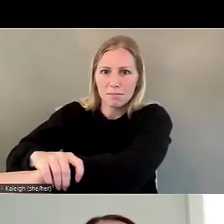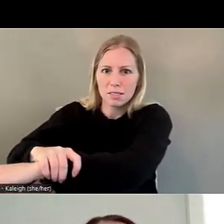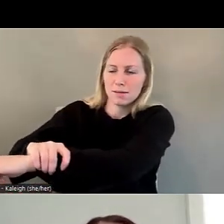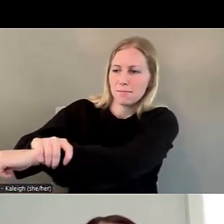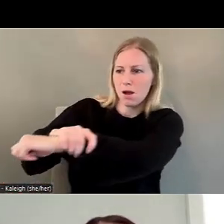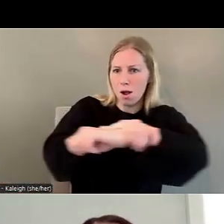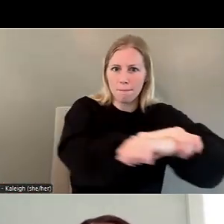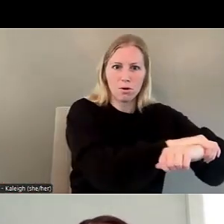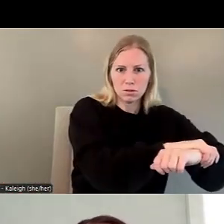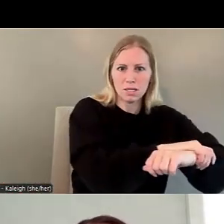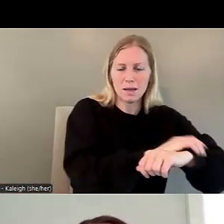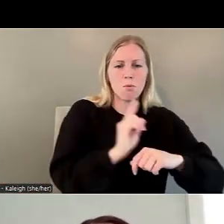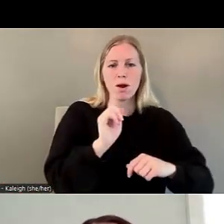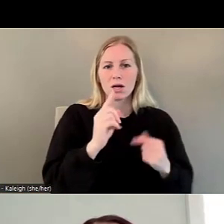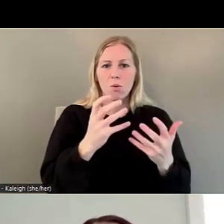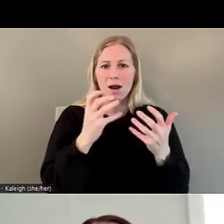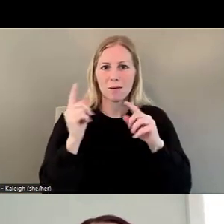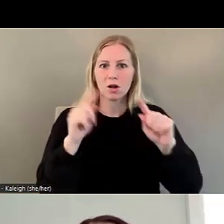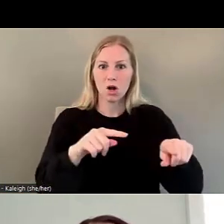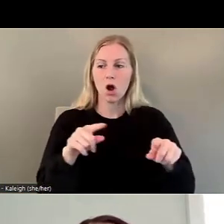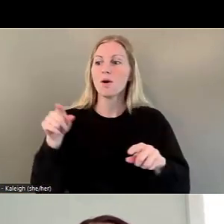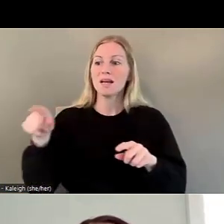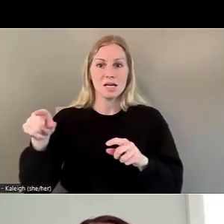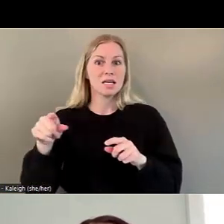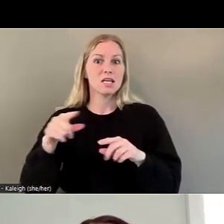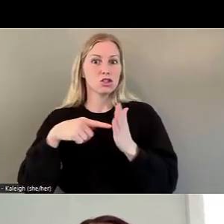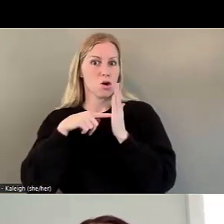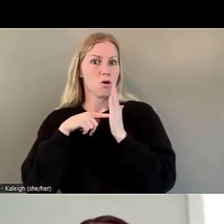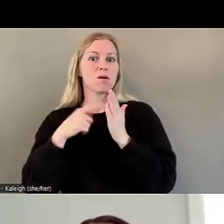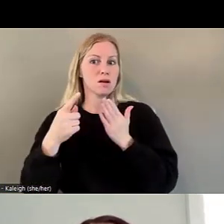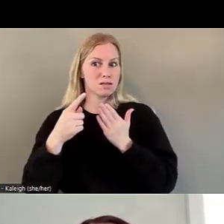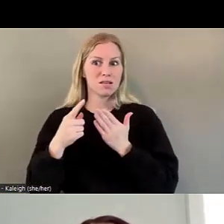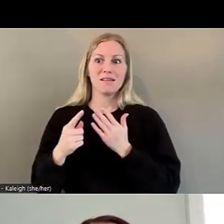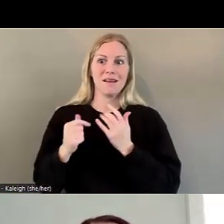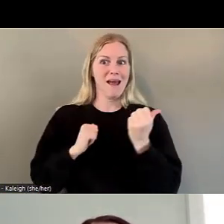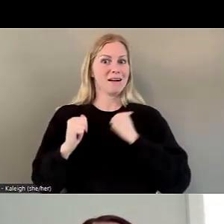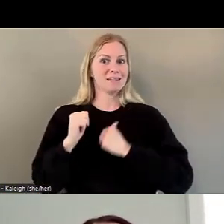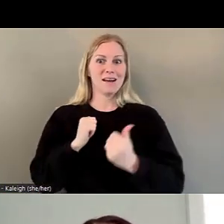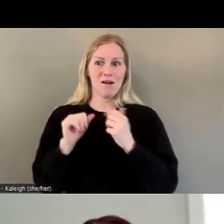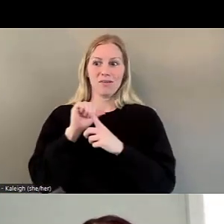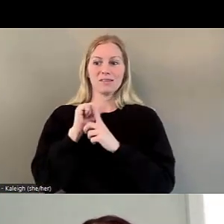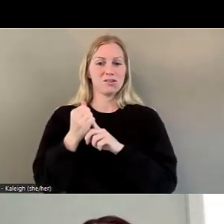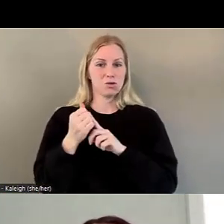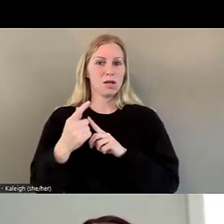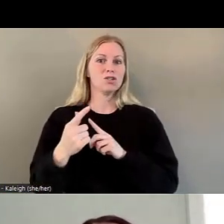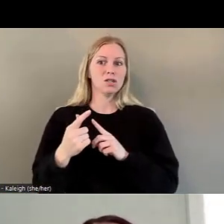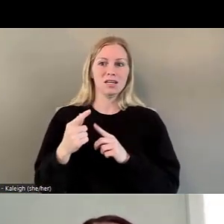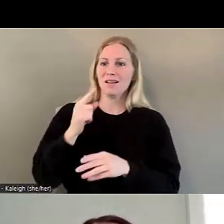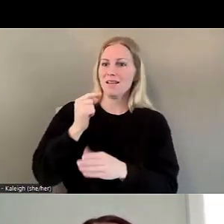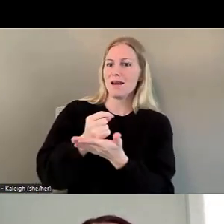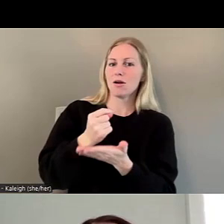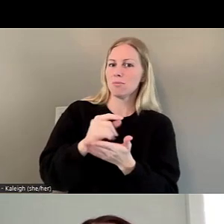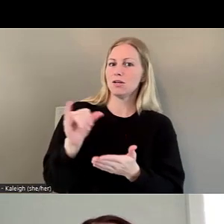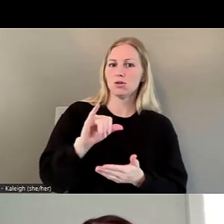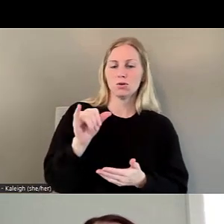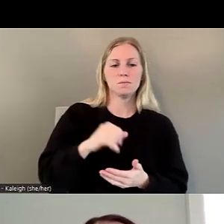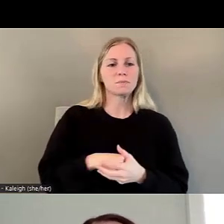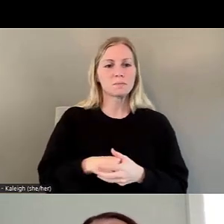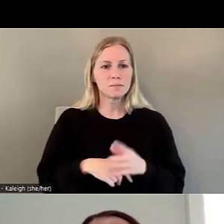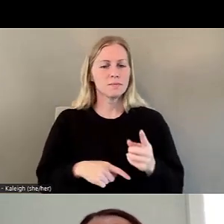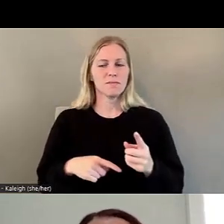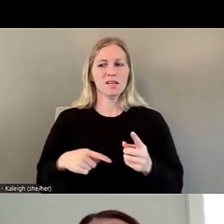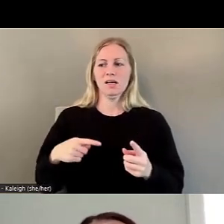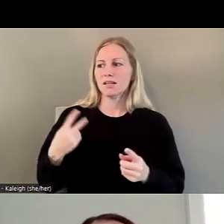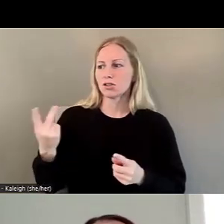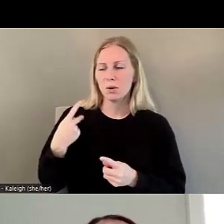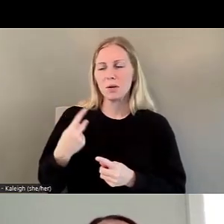scenario over and over at home and even did so in his therapy session. Our trust was once again broken, and we felt the only